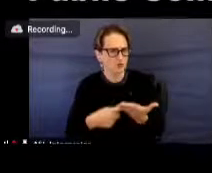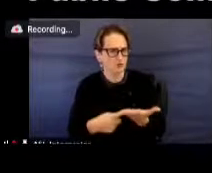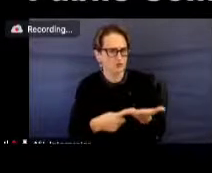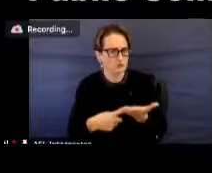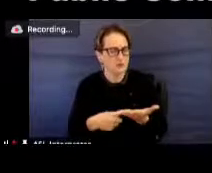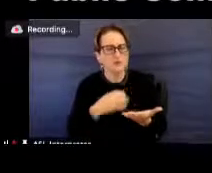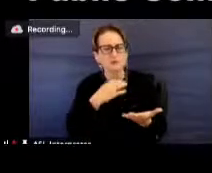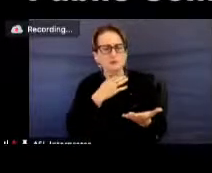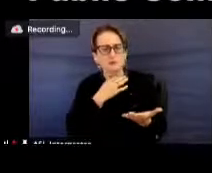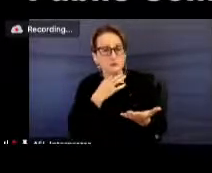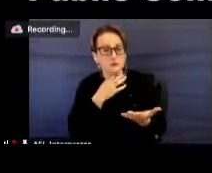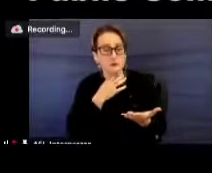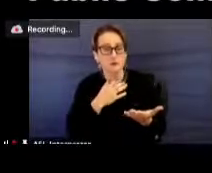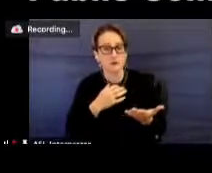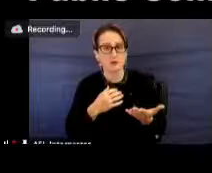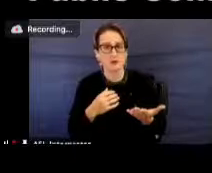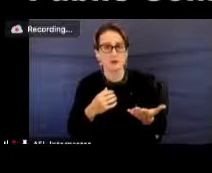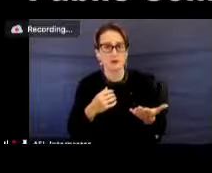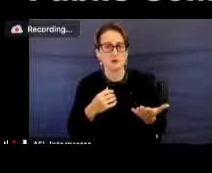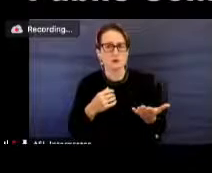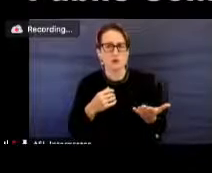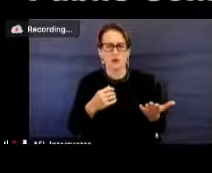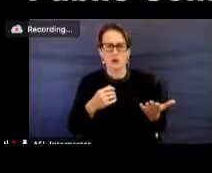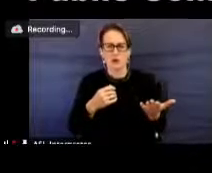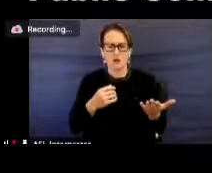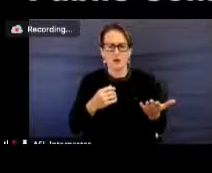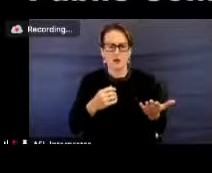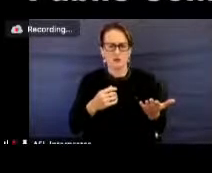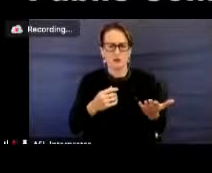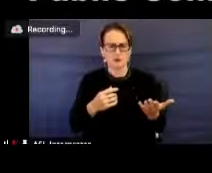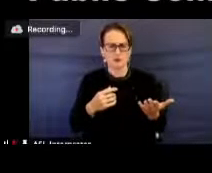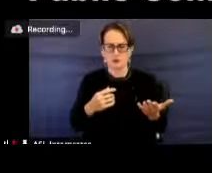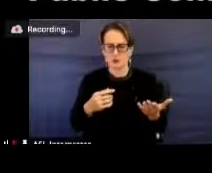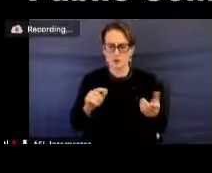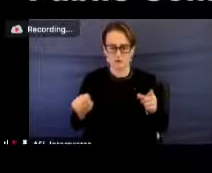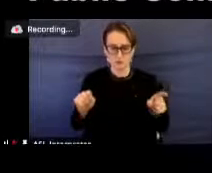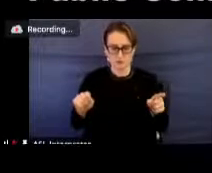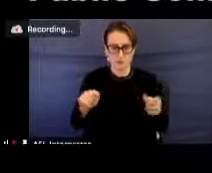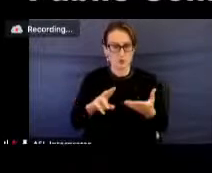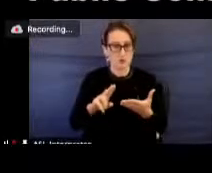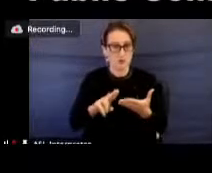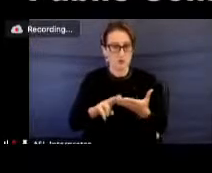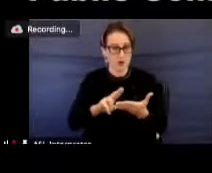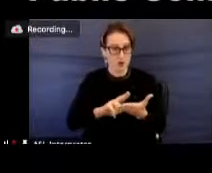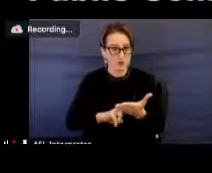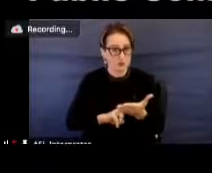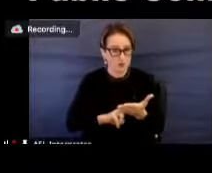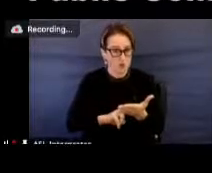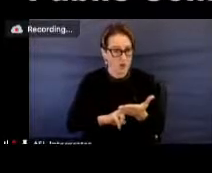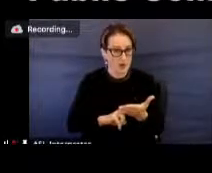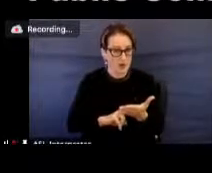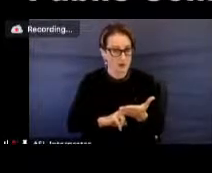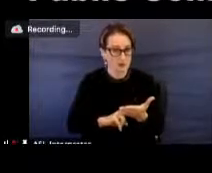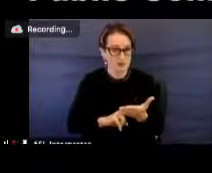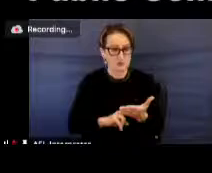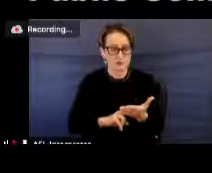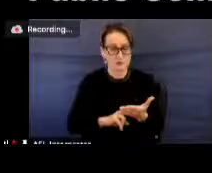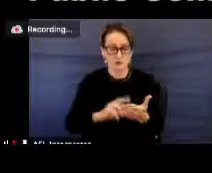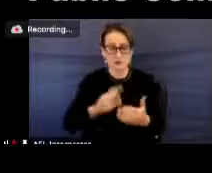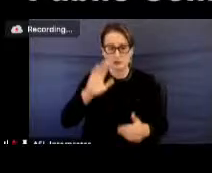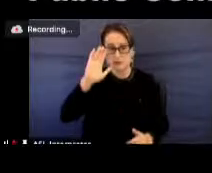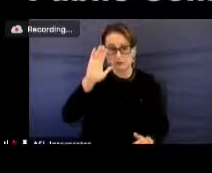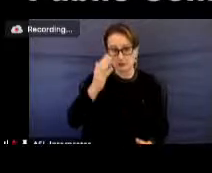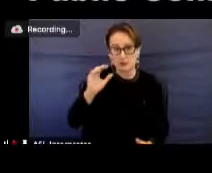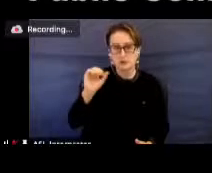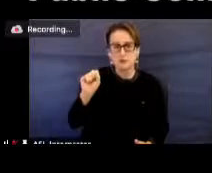sense, just kind of how this was brought up with these two contracts? I'm hearing that Strumwasser has been